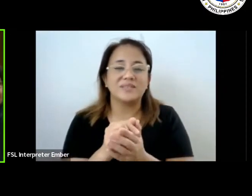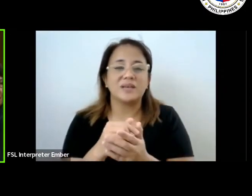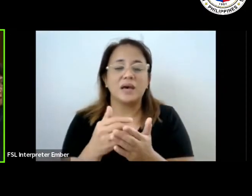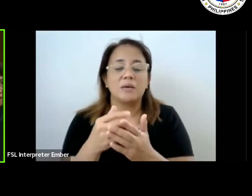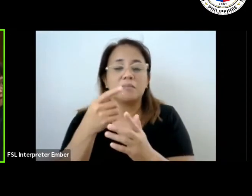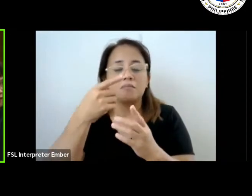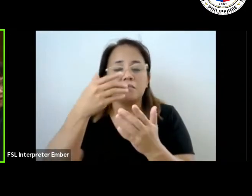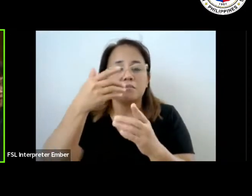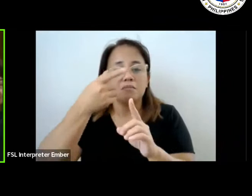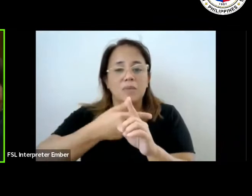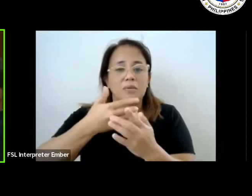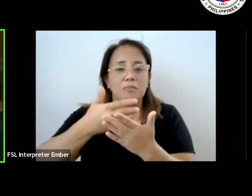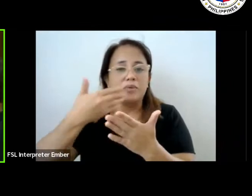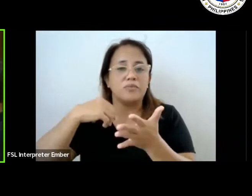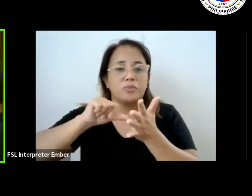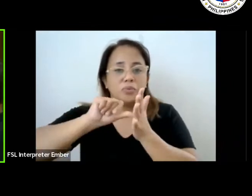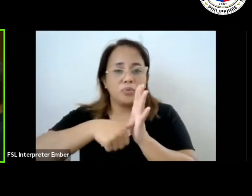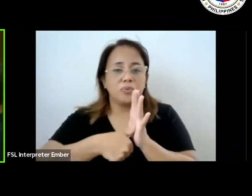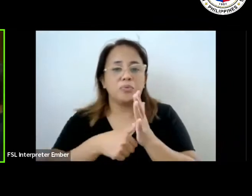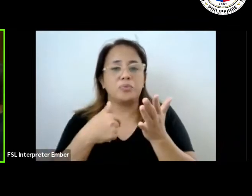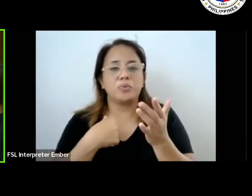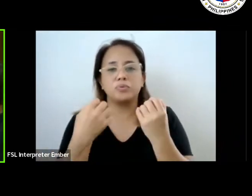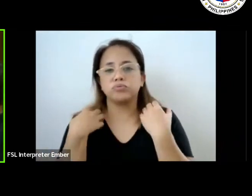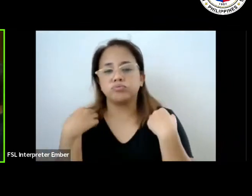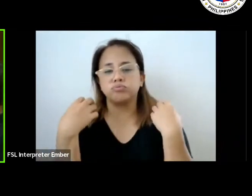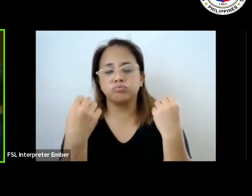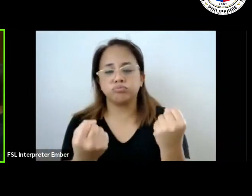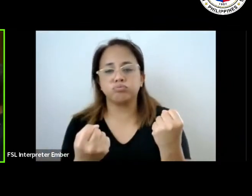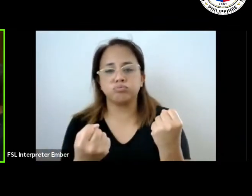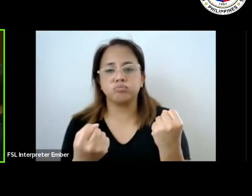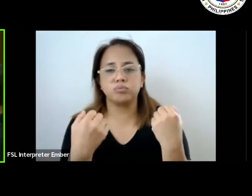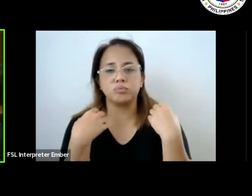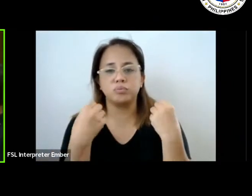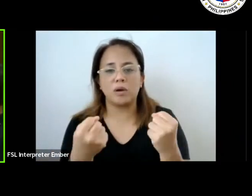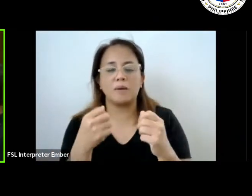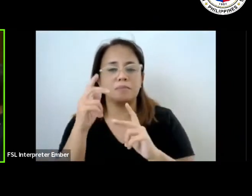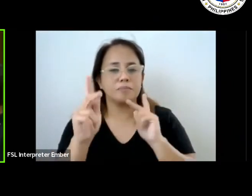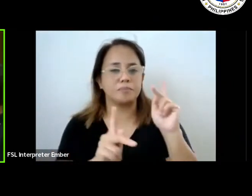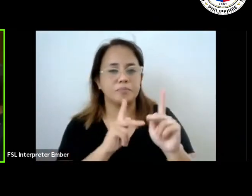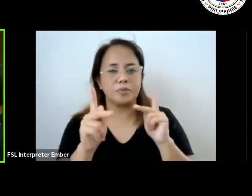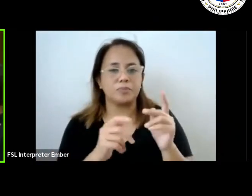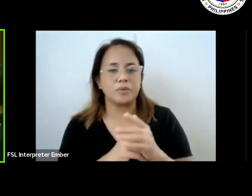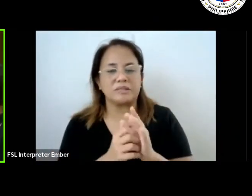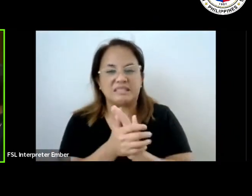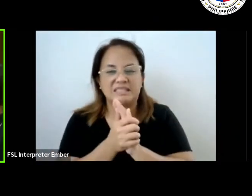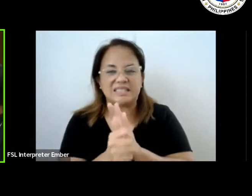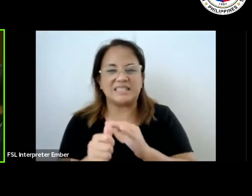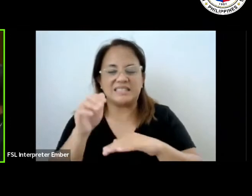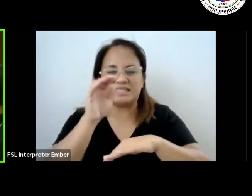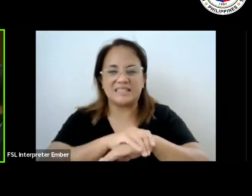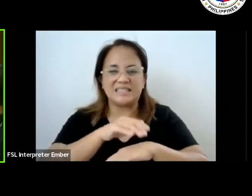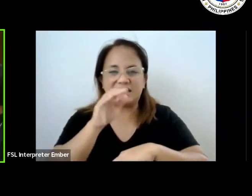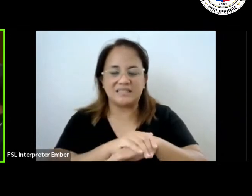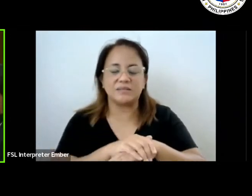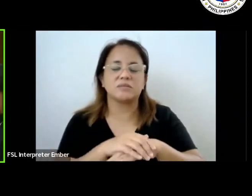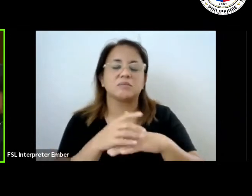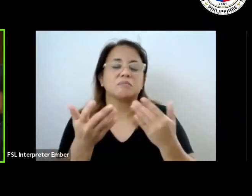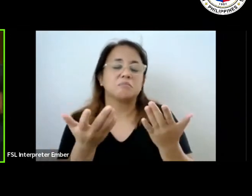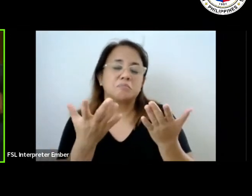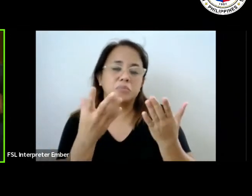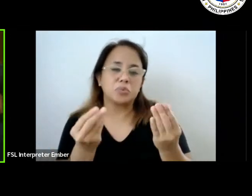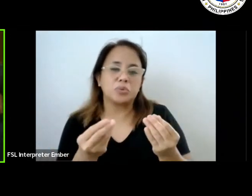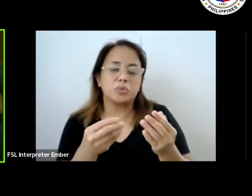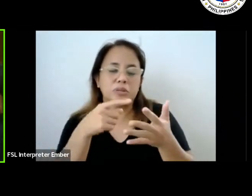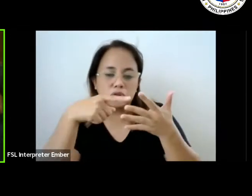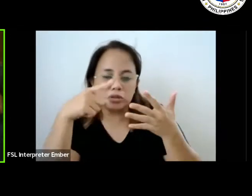he reiterated his call to strengthen our people's proficiency in English and to re-examine the materials we use